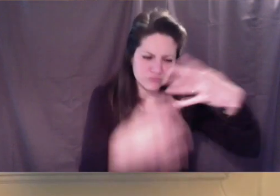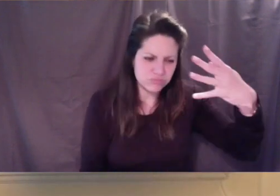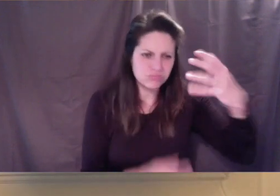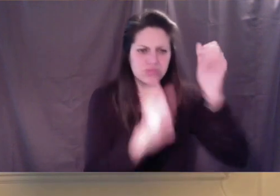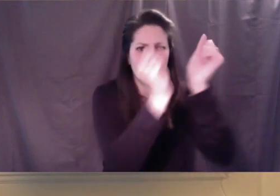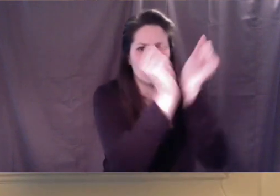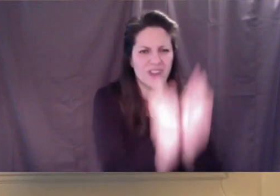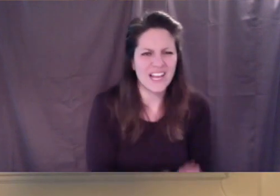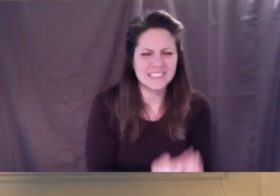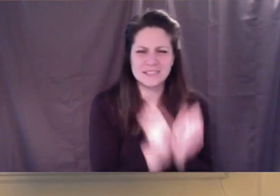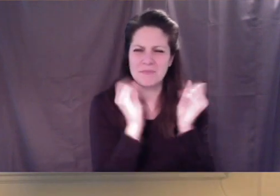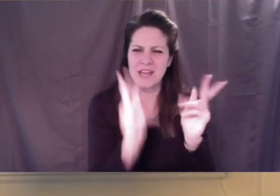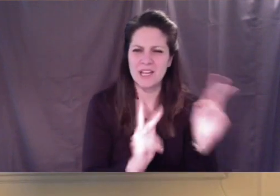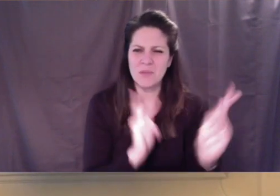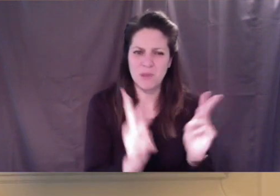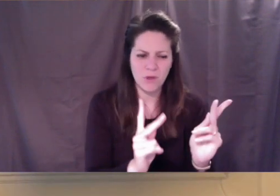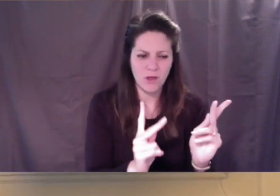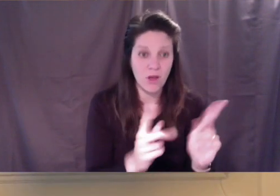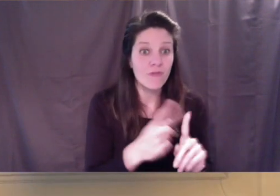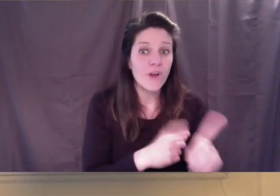only one was from out of state.